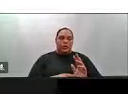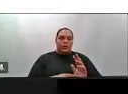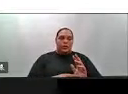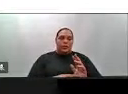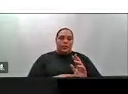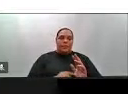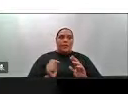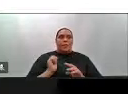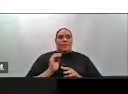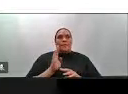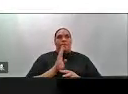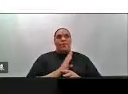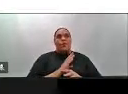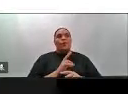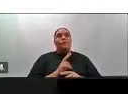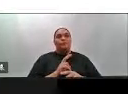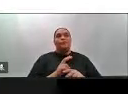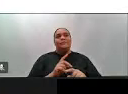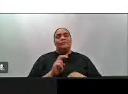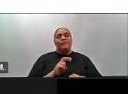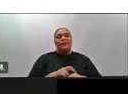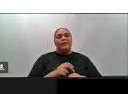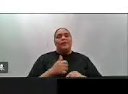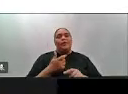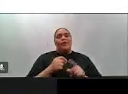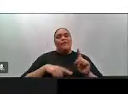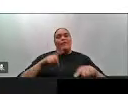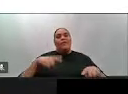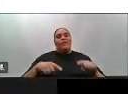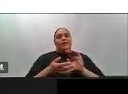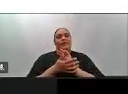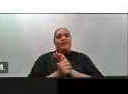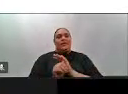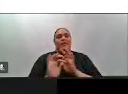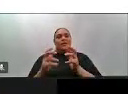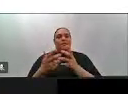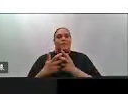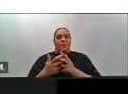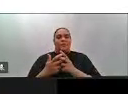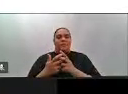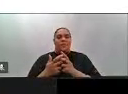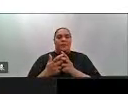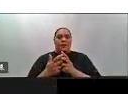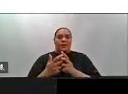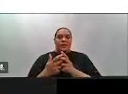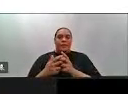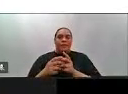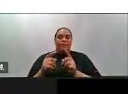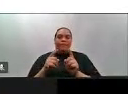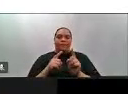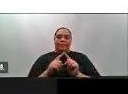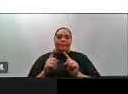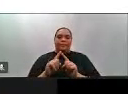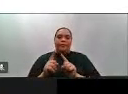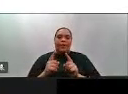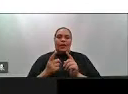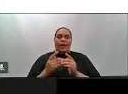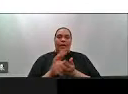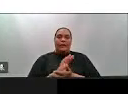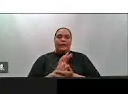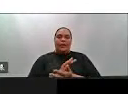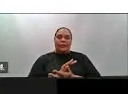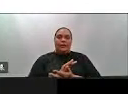relevant boards should consist of a diverse skill set of people with regards in terms of their academic